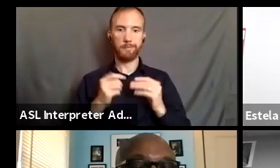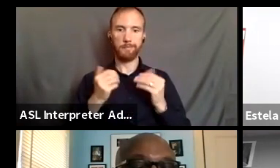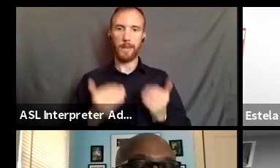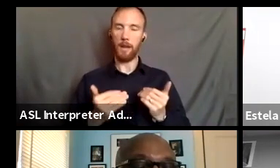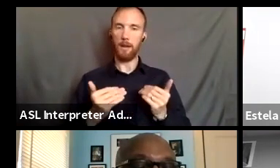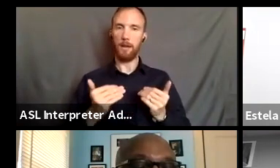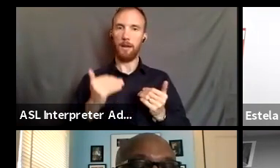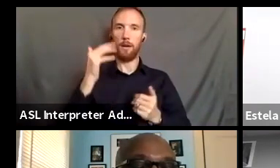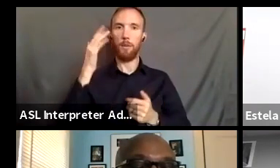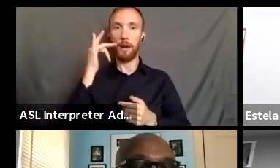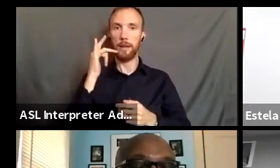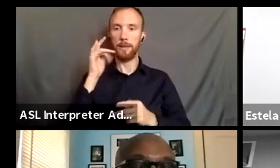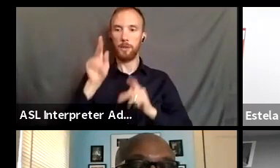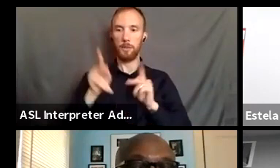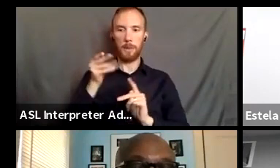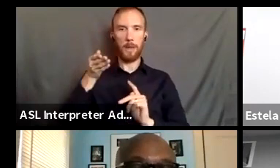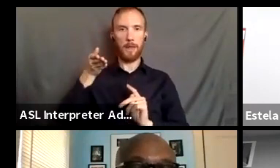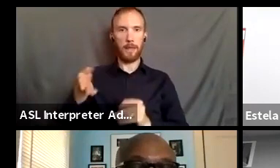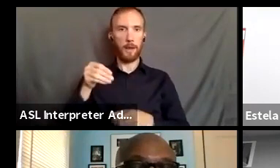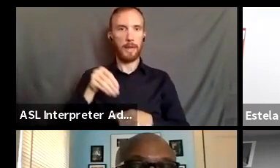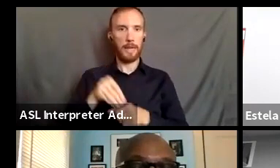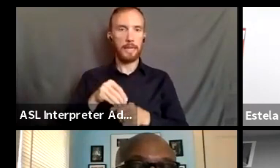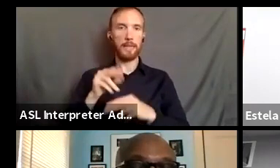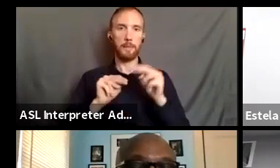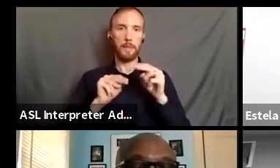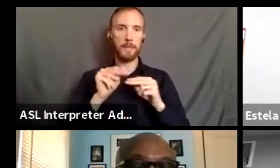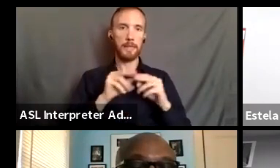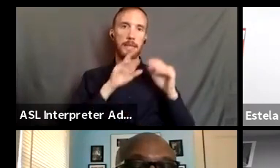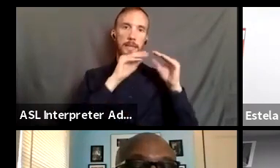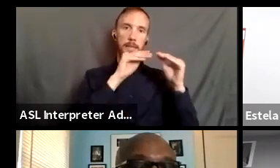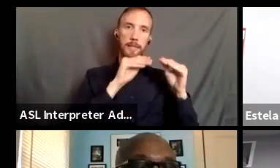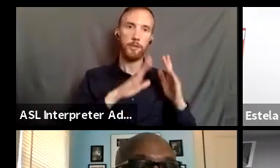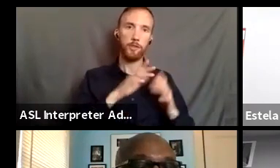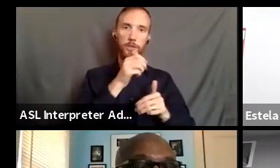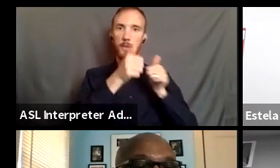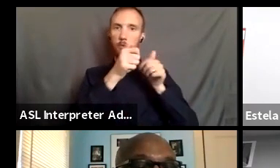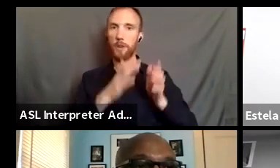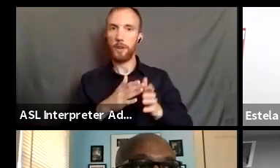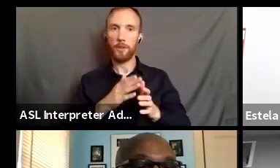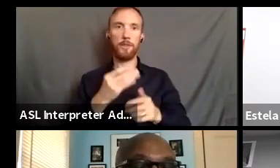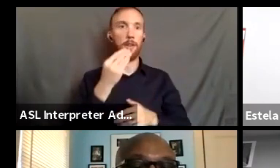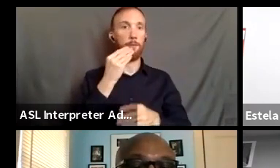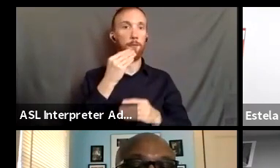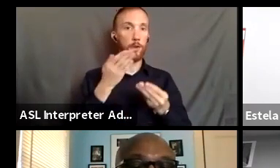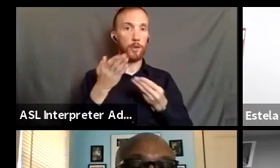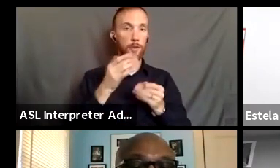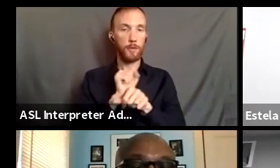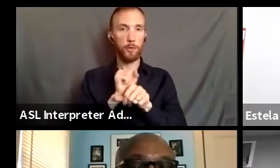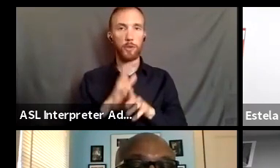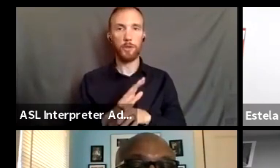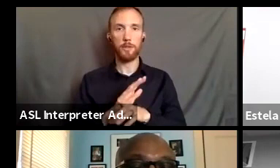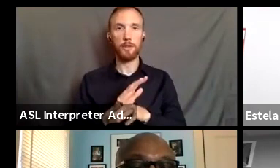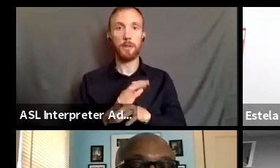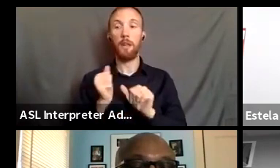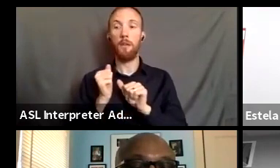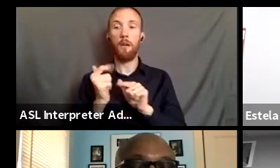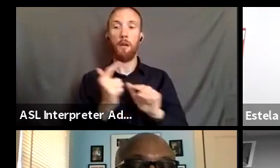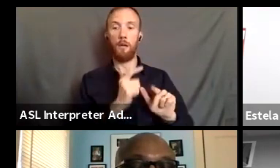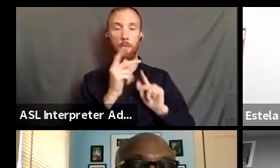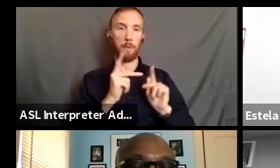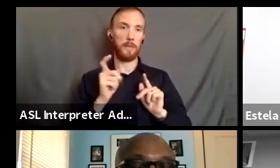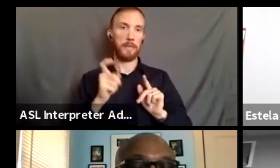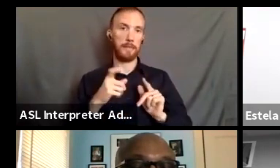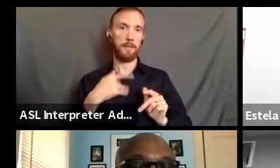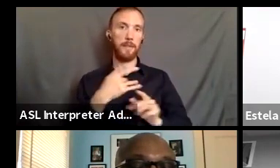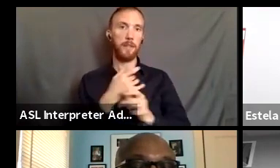means administrators teachers our food service workers everybody everyone needs to be safe and so even though sros